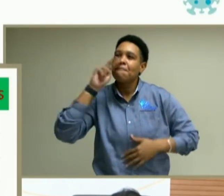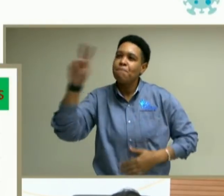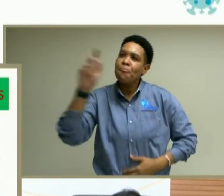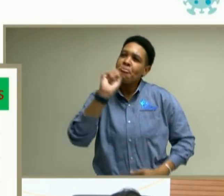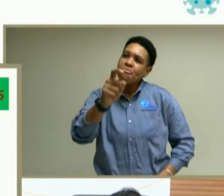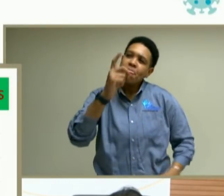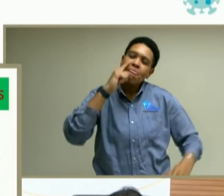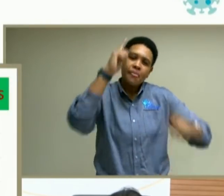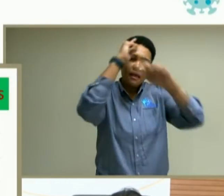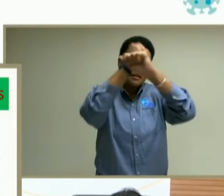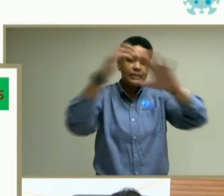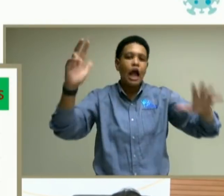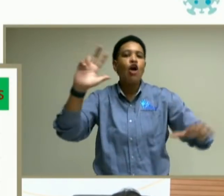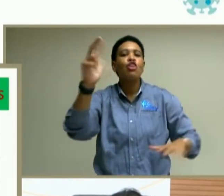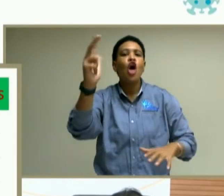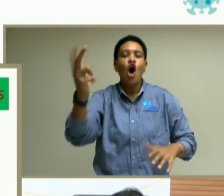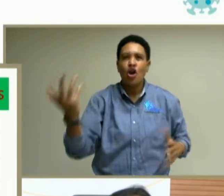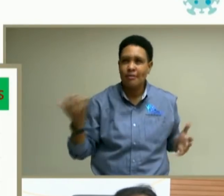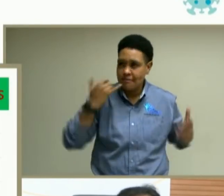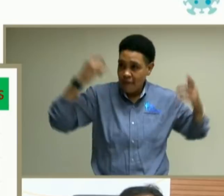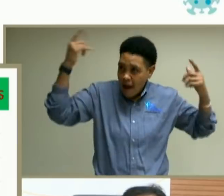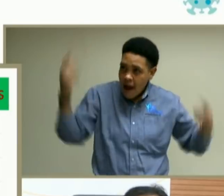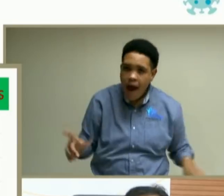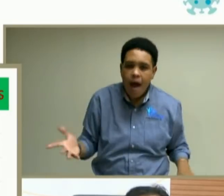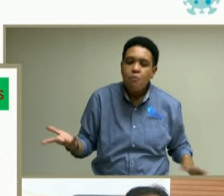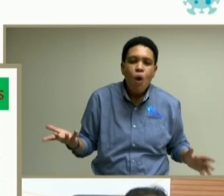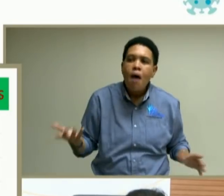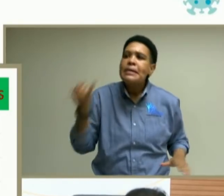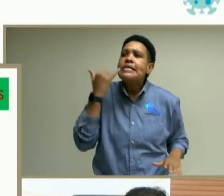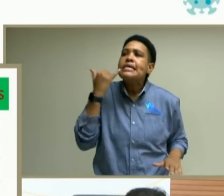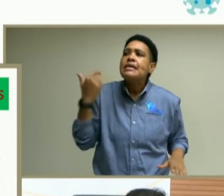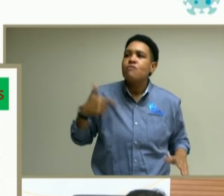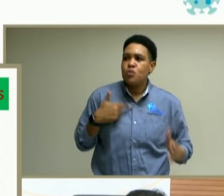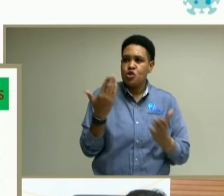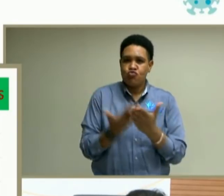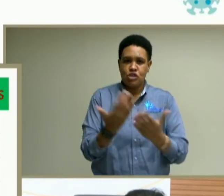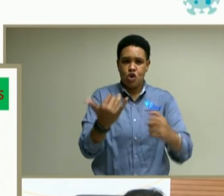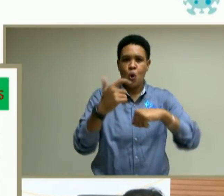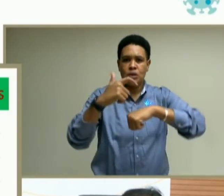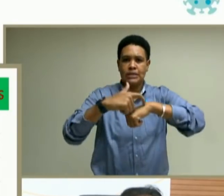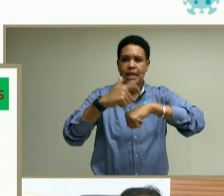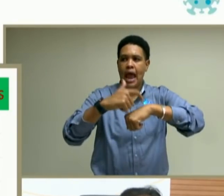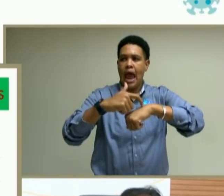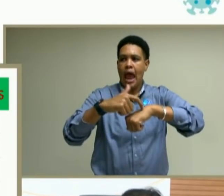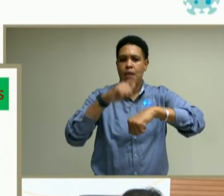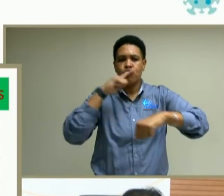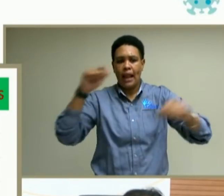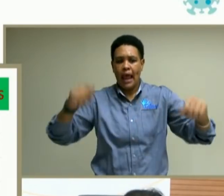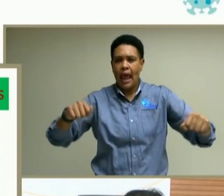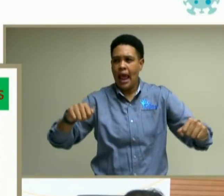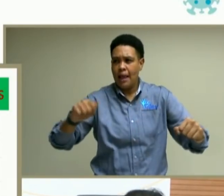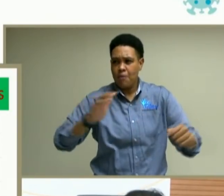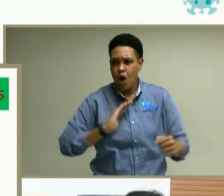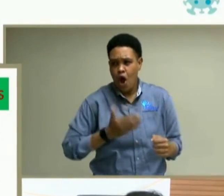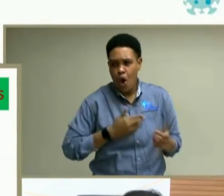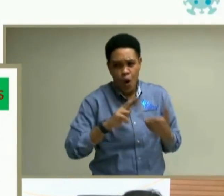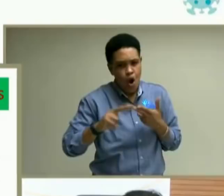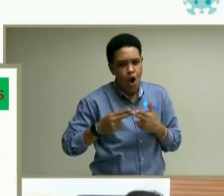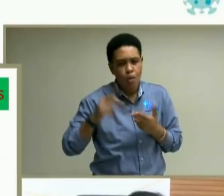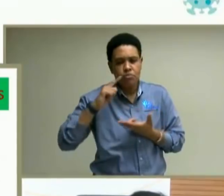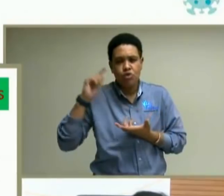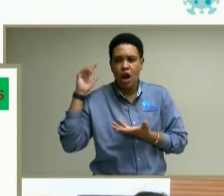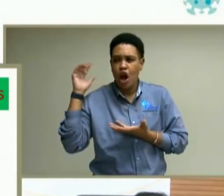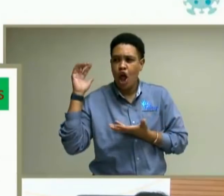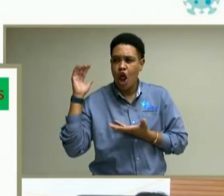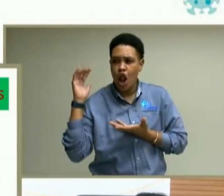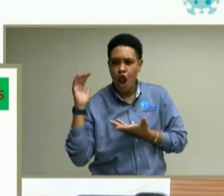us a scenario where if we are at this time able to get our numbers down instead